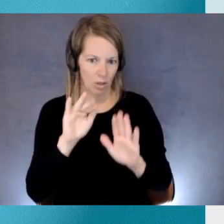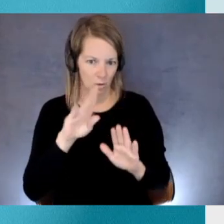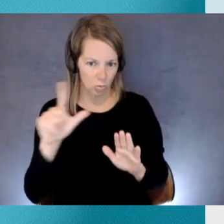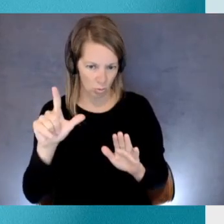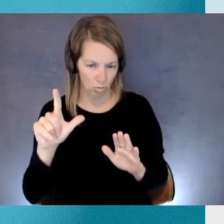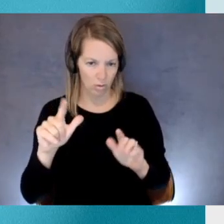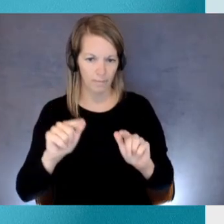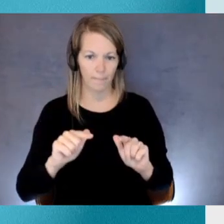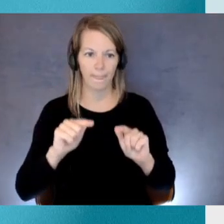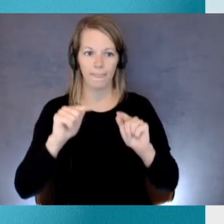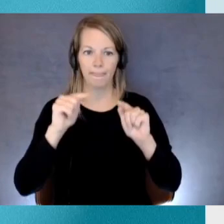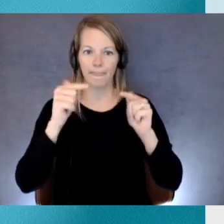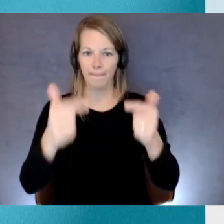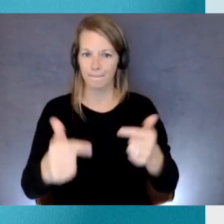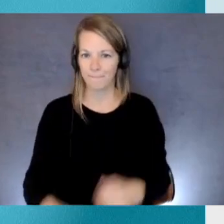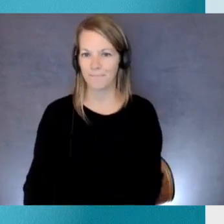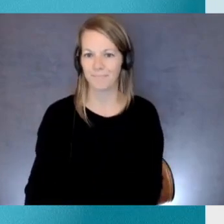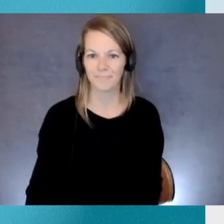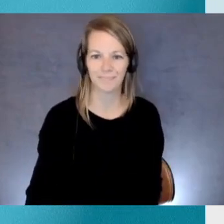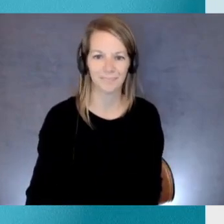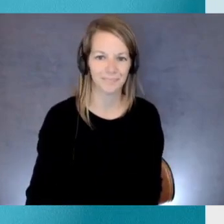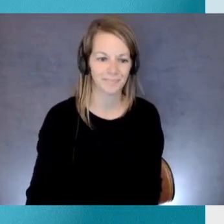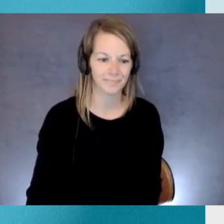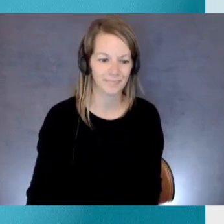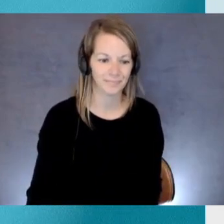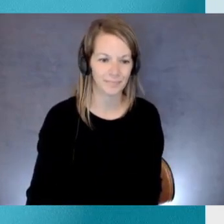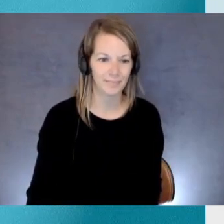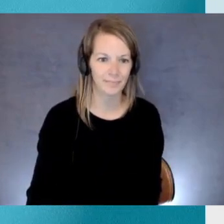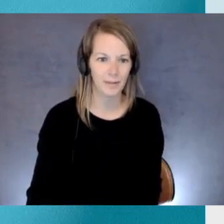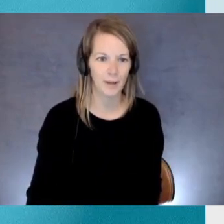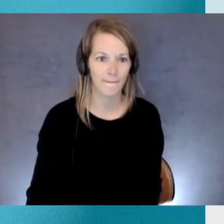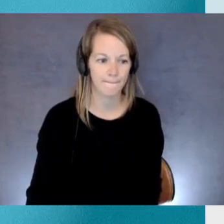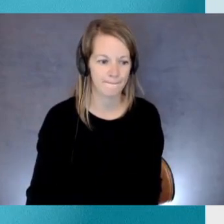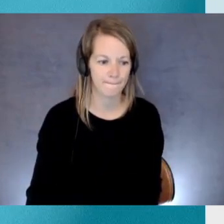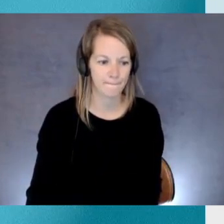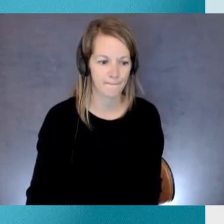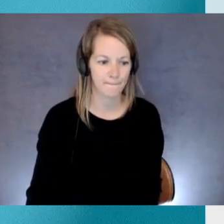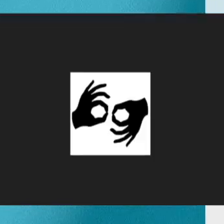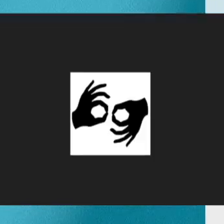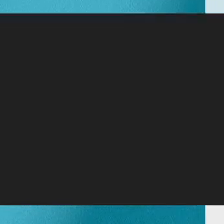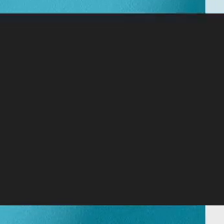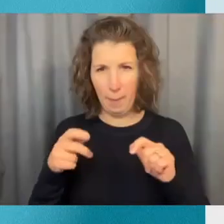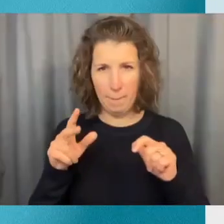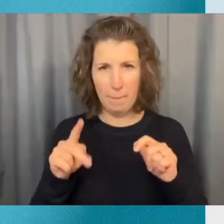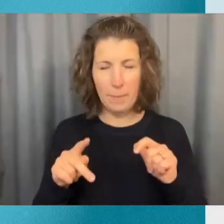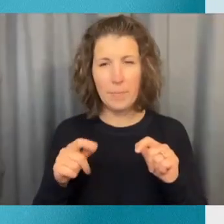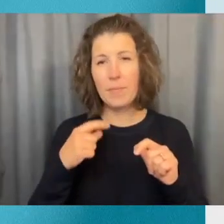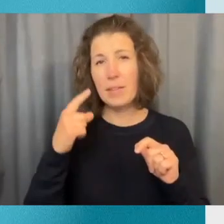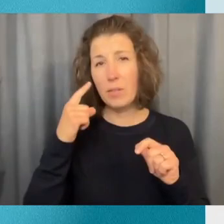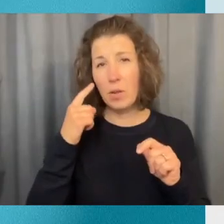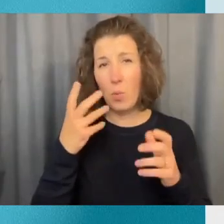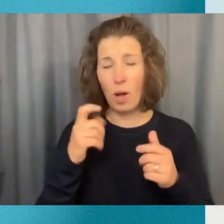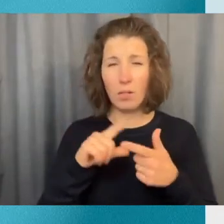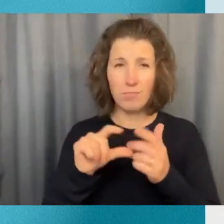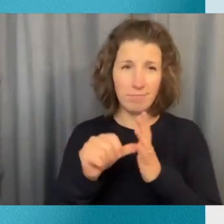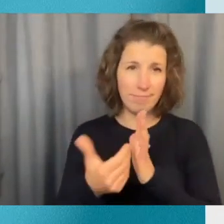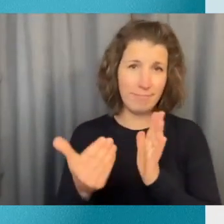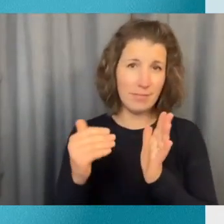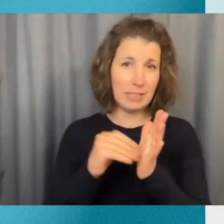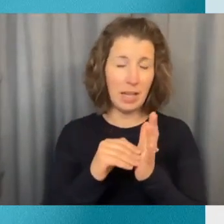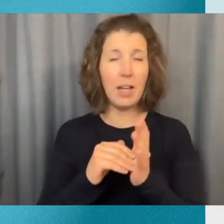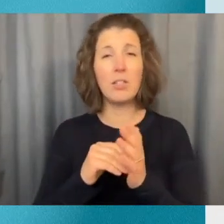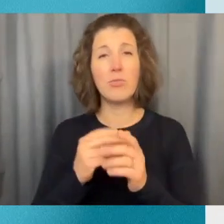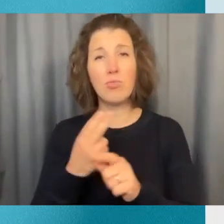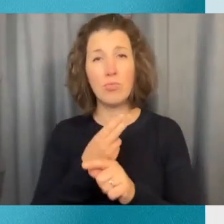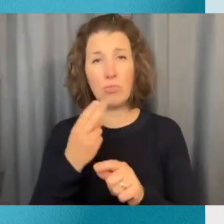And I think I can get close to wrapping up. To summarize, I want to say that reading and drawing comics can be powerful tools for caring for our health. The medium